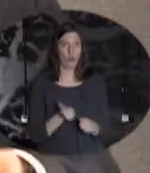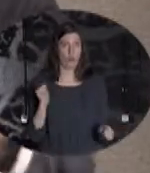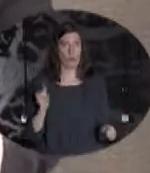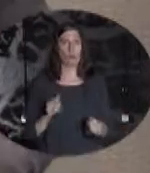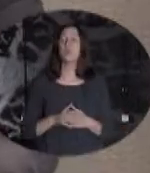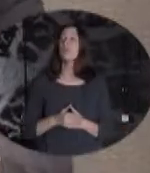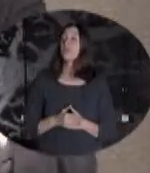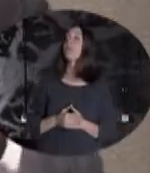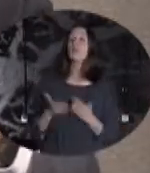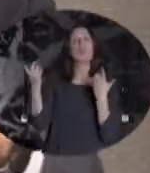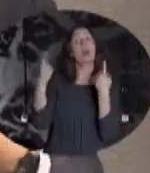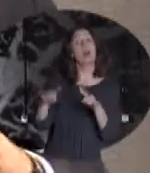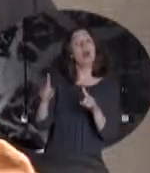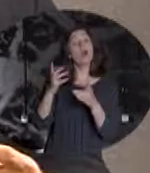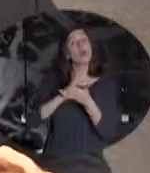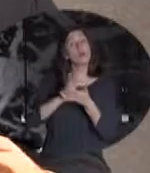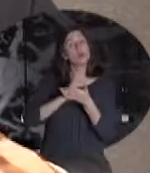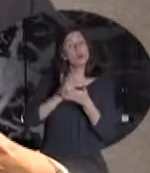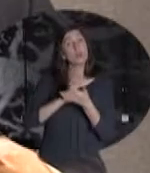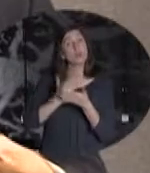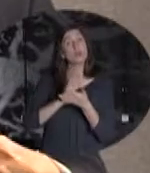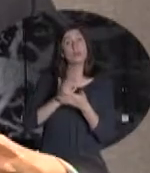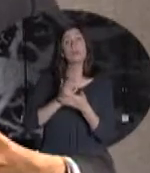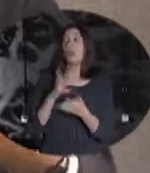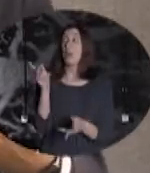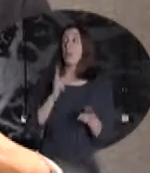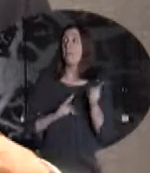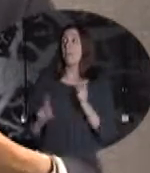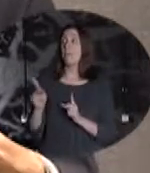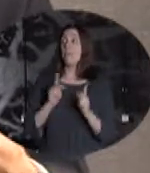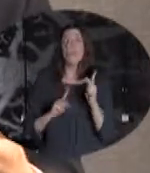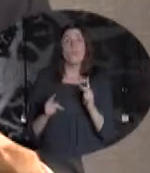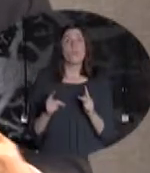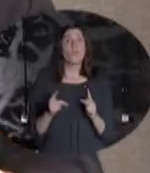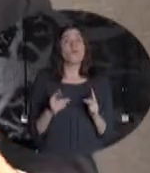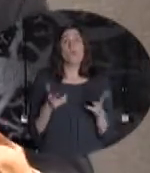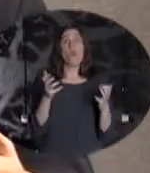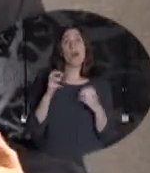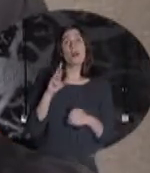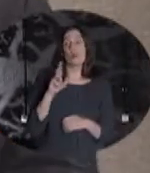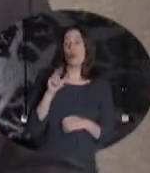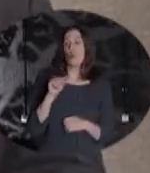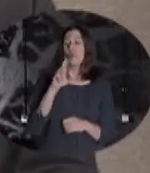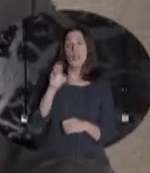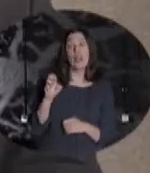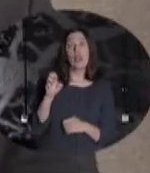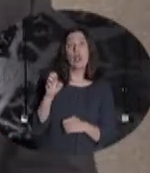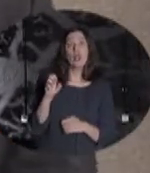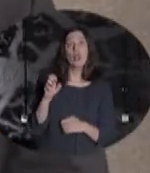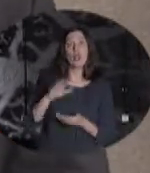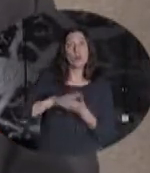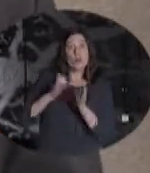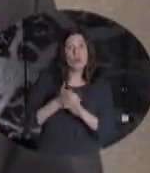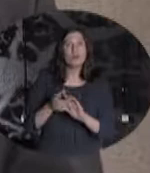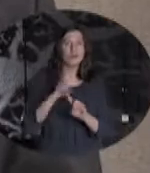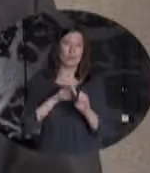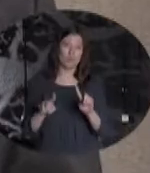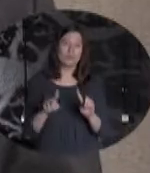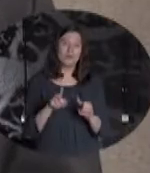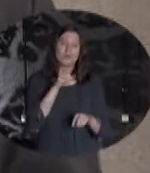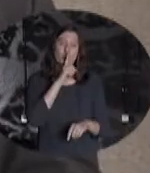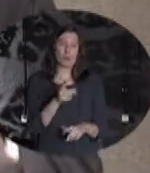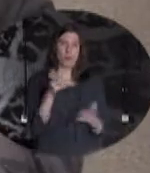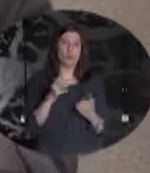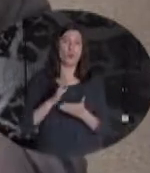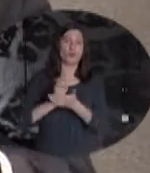is when you're actually cooking these foods, people love their rare burgers and things like that, but you really want to cook things all the way through. The